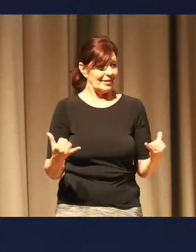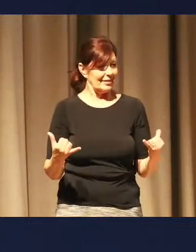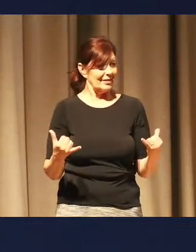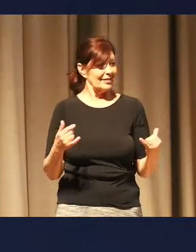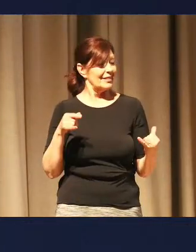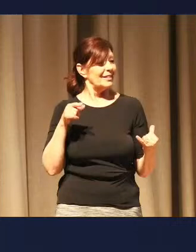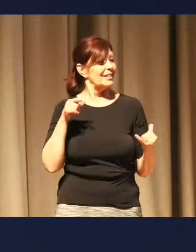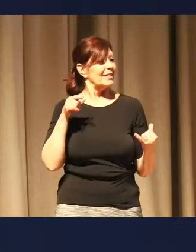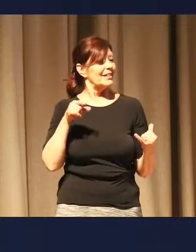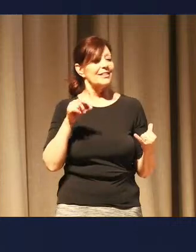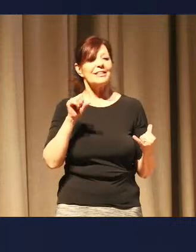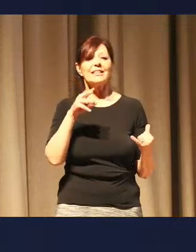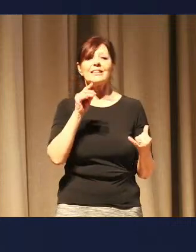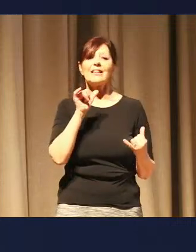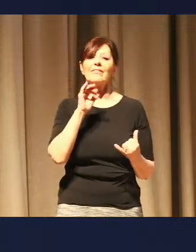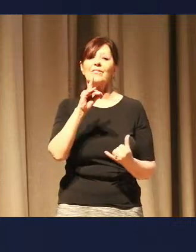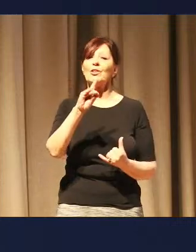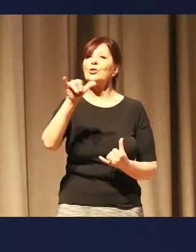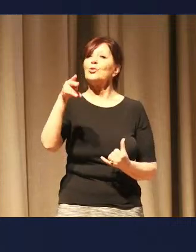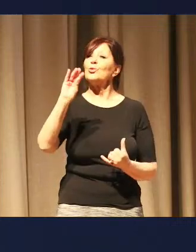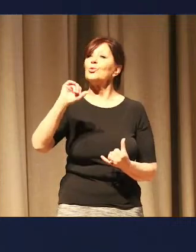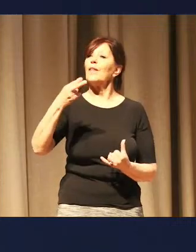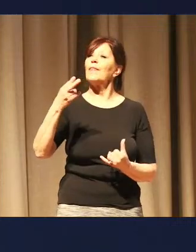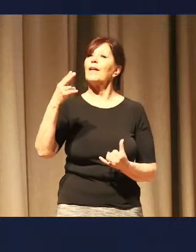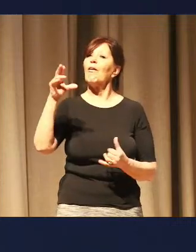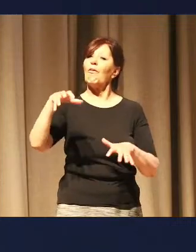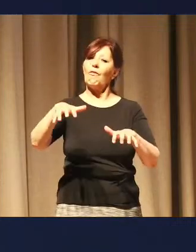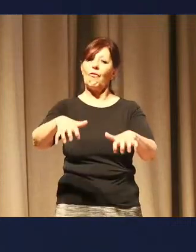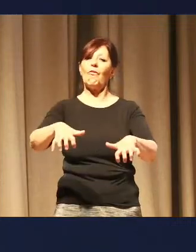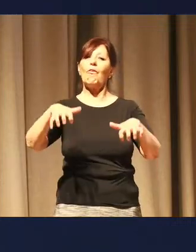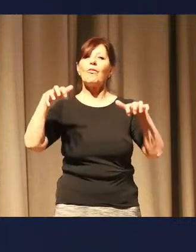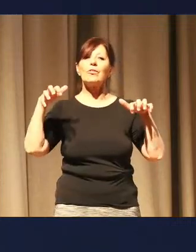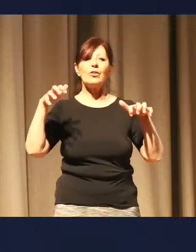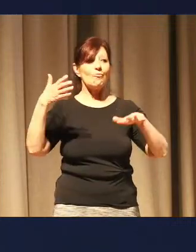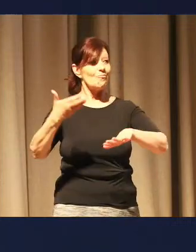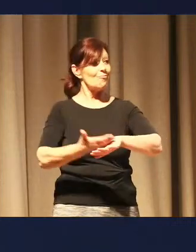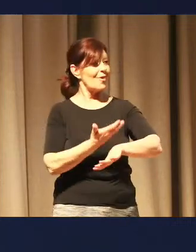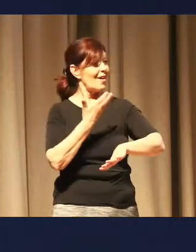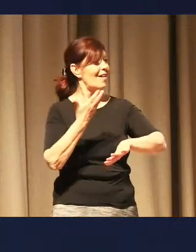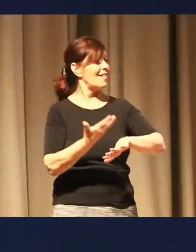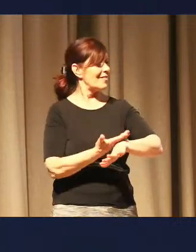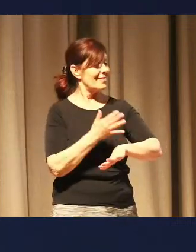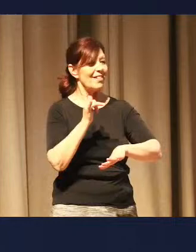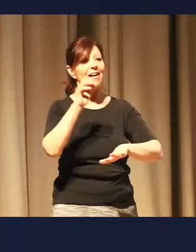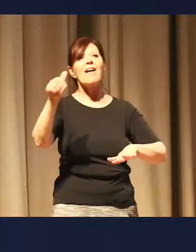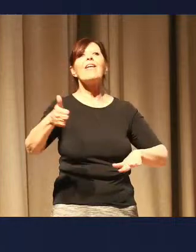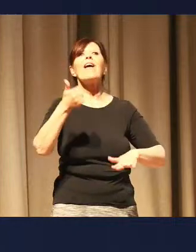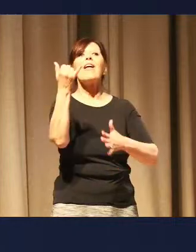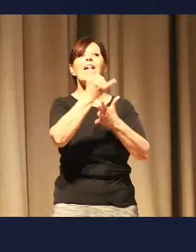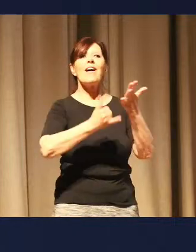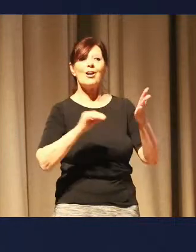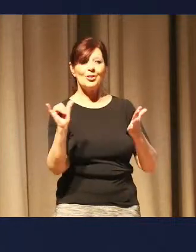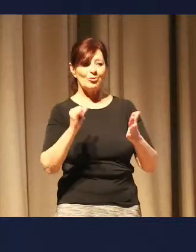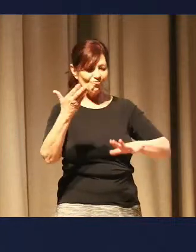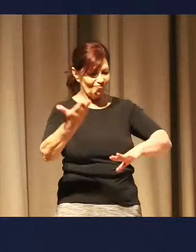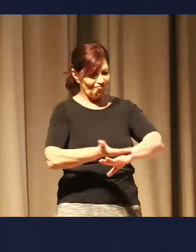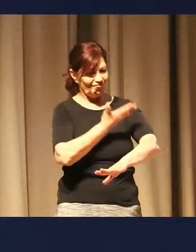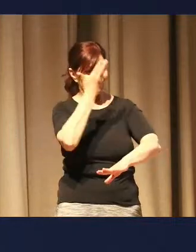in the Stanford and Judith Lipsey Auditorium, renovated as every other part of this campus has